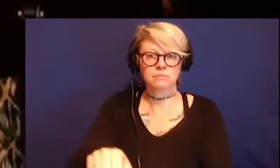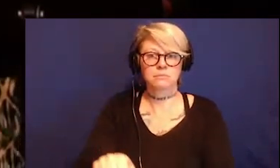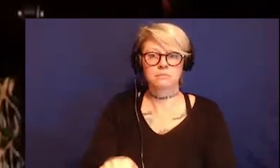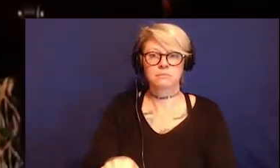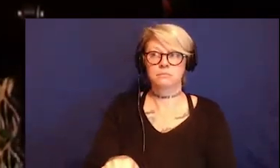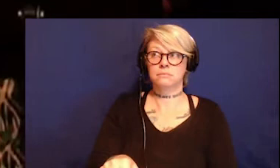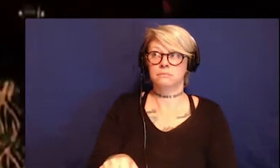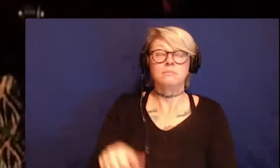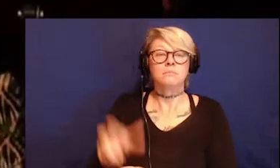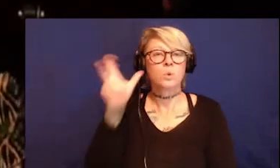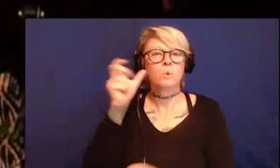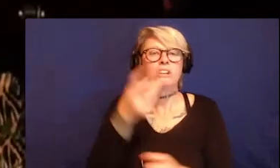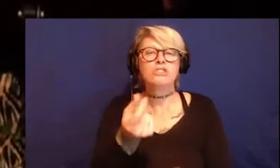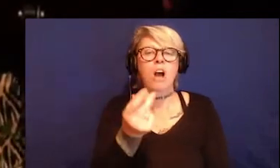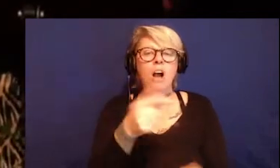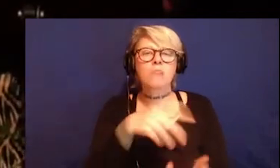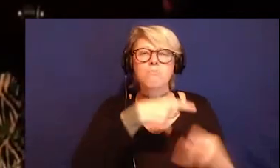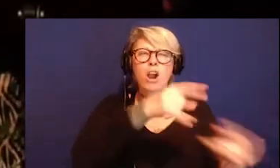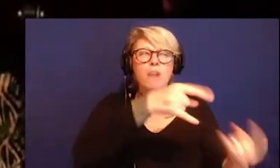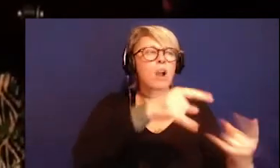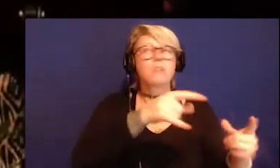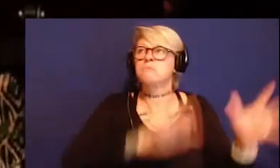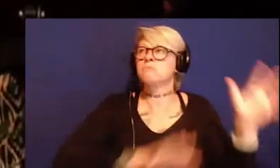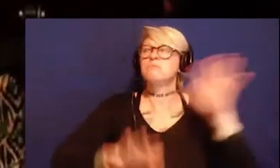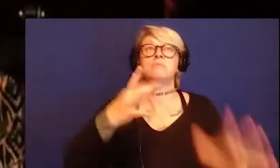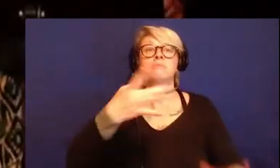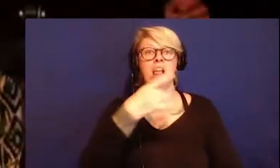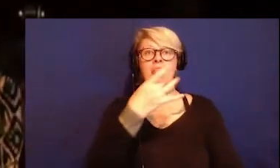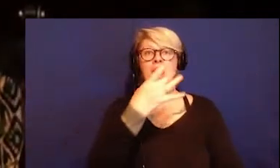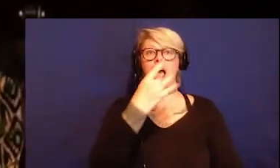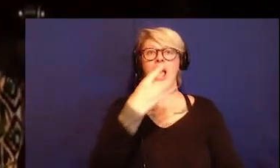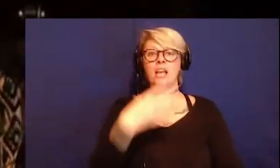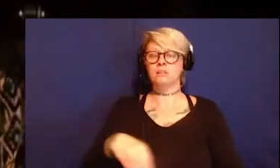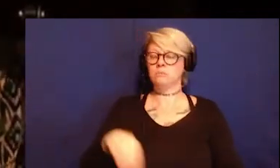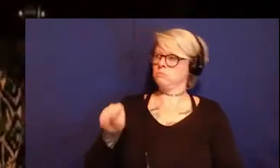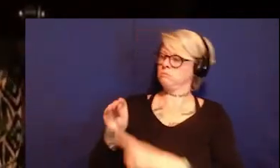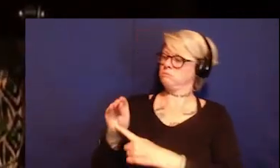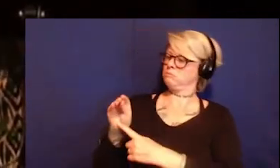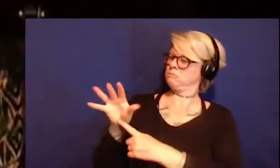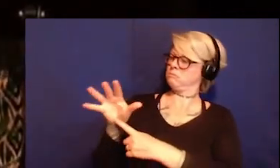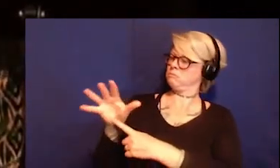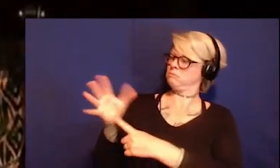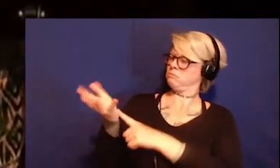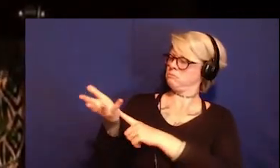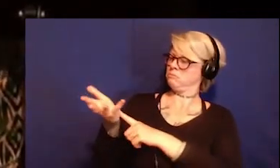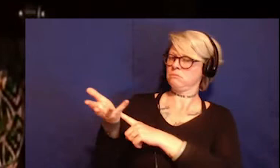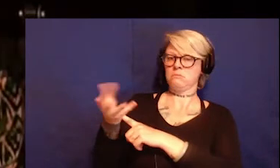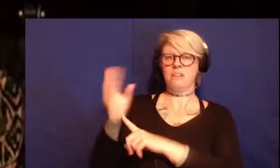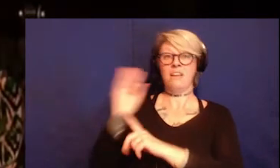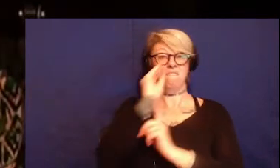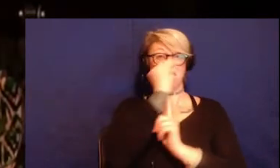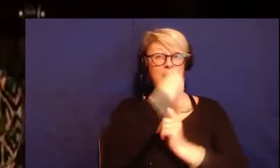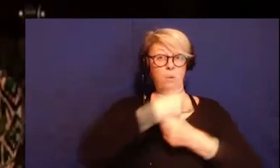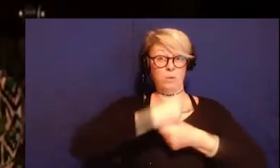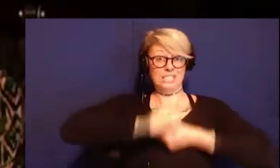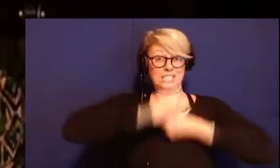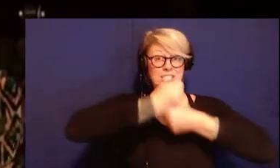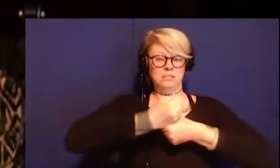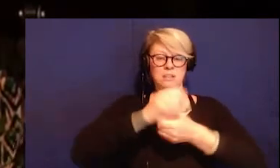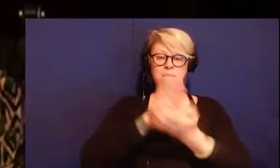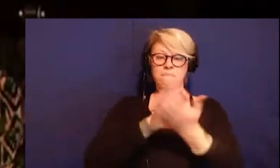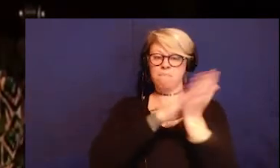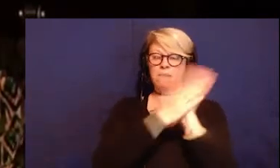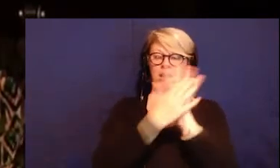hear a dog barking, while a bright light appears in Talia's hands. The flower bouquet that she was holding turns into